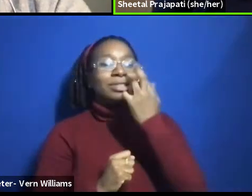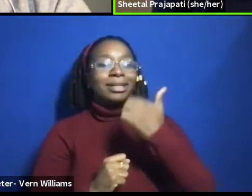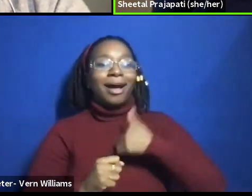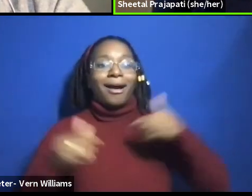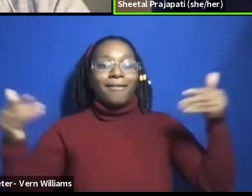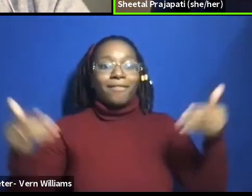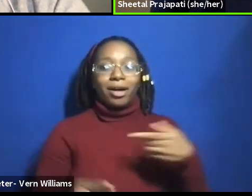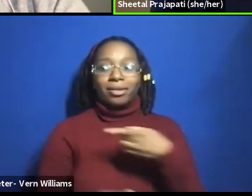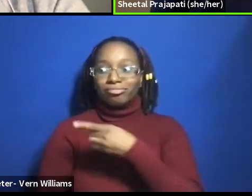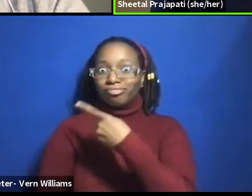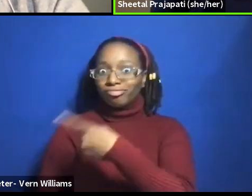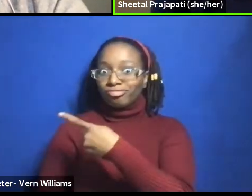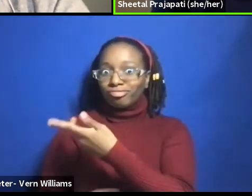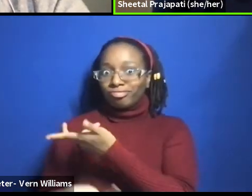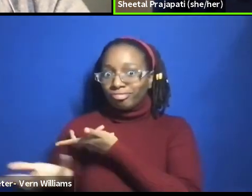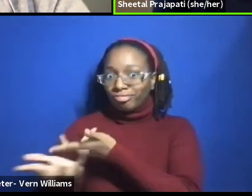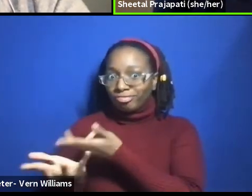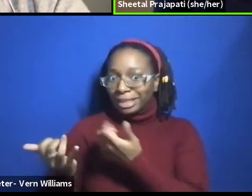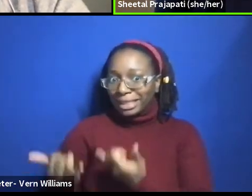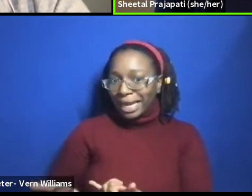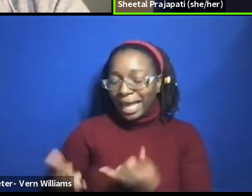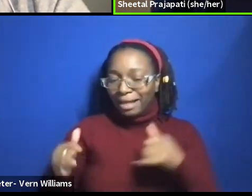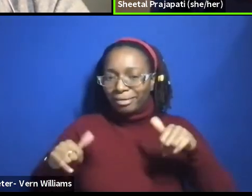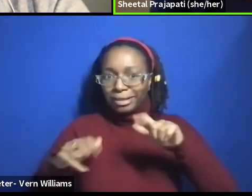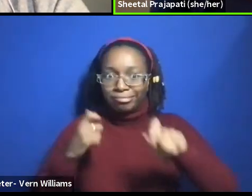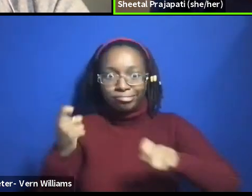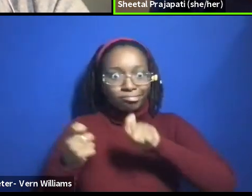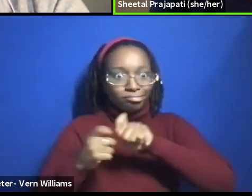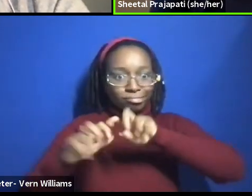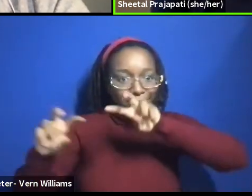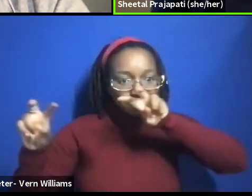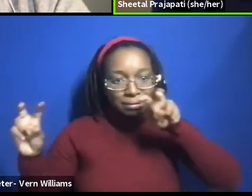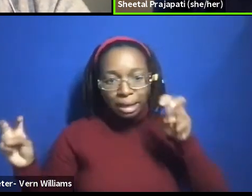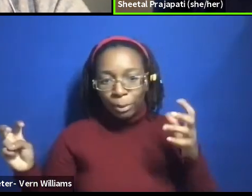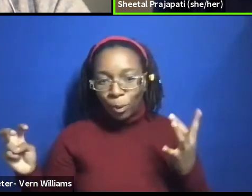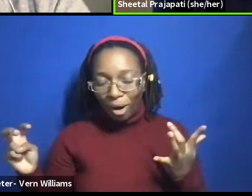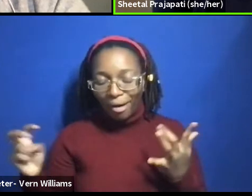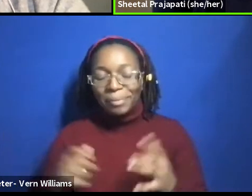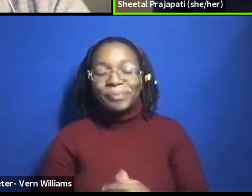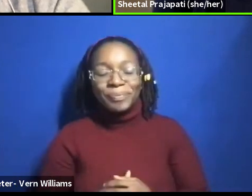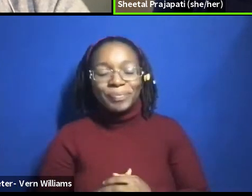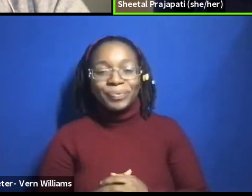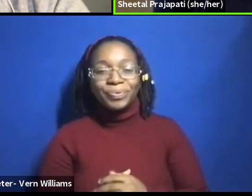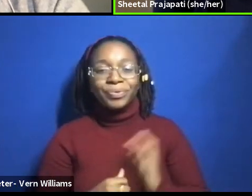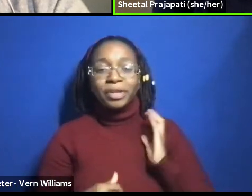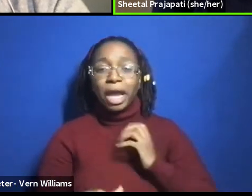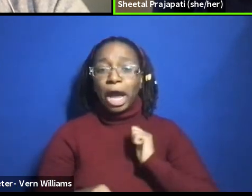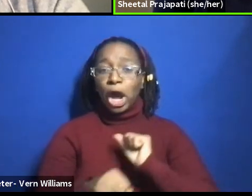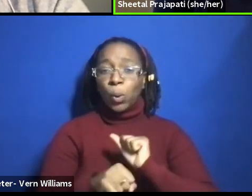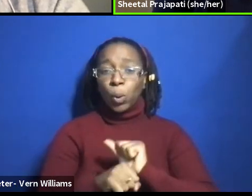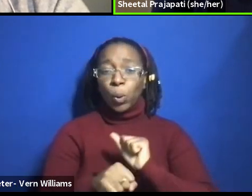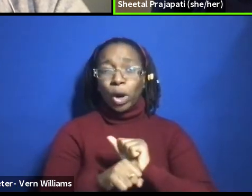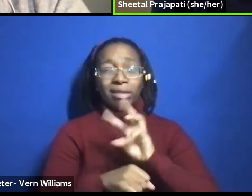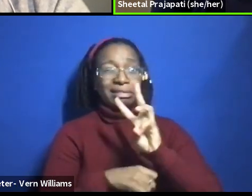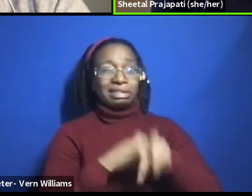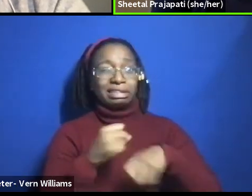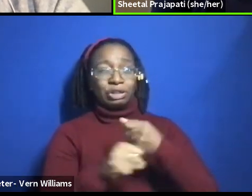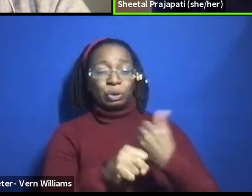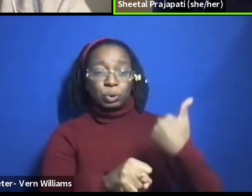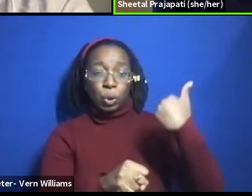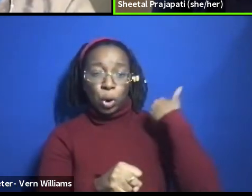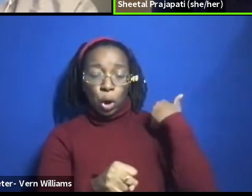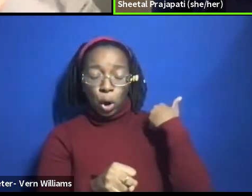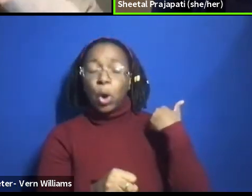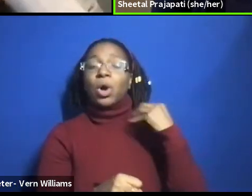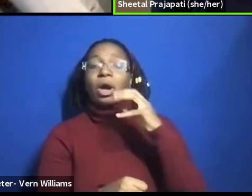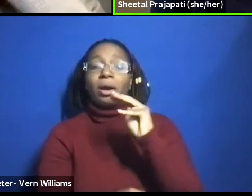Pablo to be in conversation with me about this particular topic is because our work intersected for about 6 years at the Museum of Modern